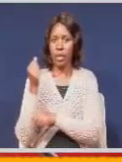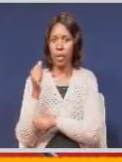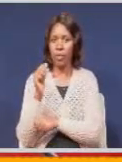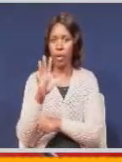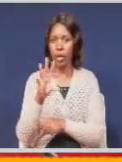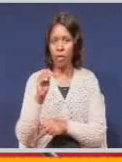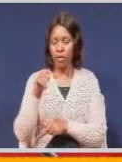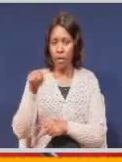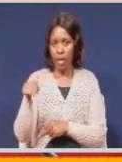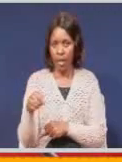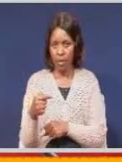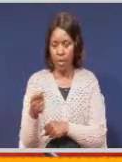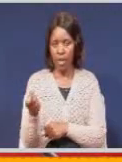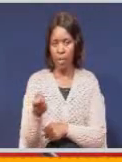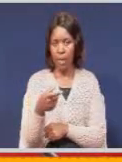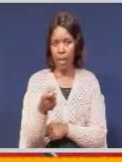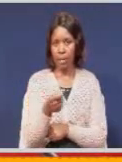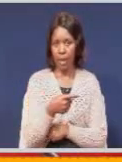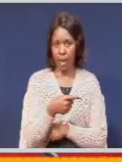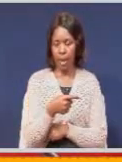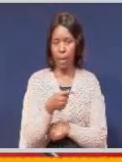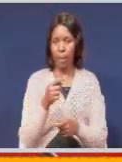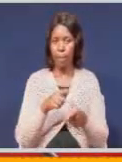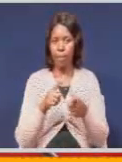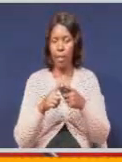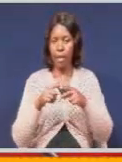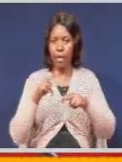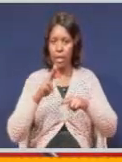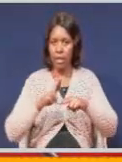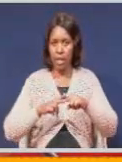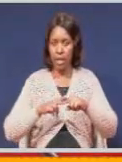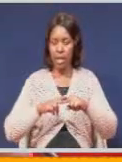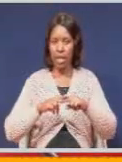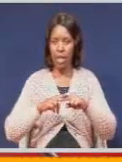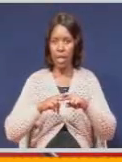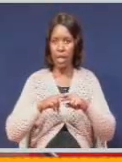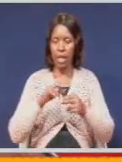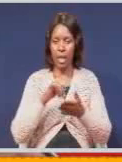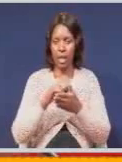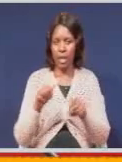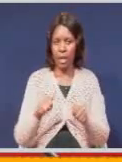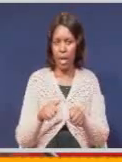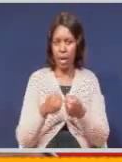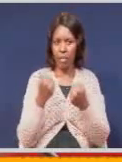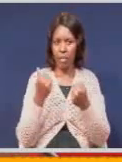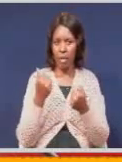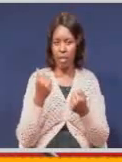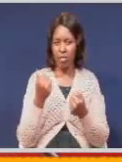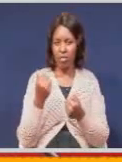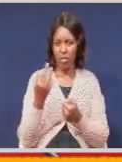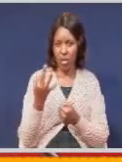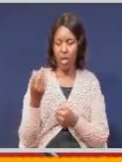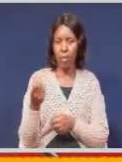50,000 shillings per month. Then I sat down. I think that happened for like